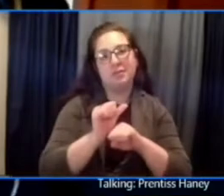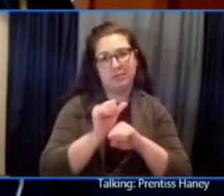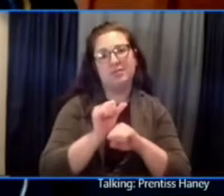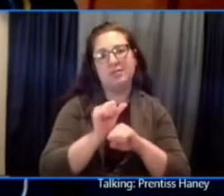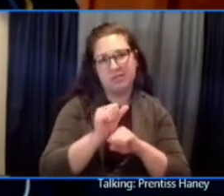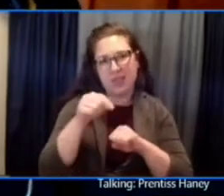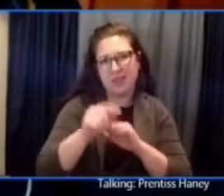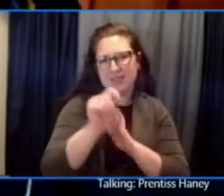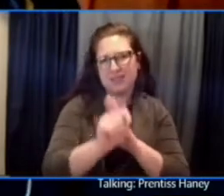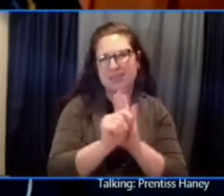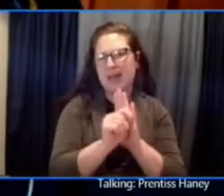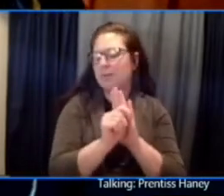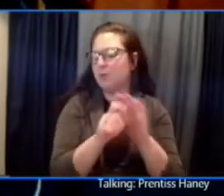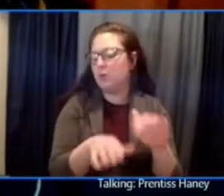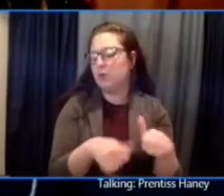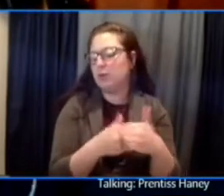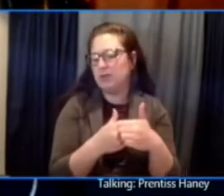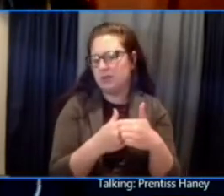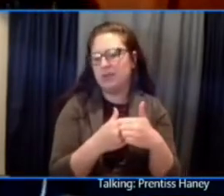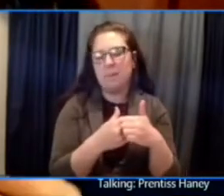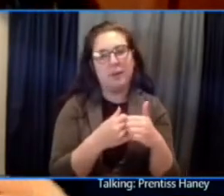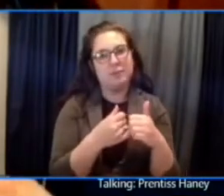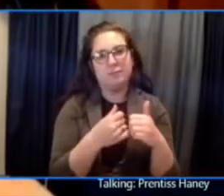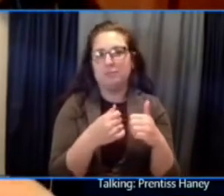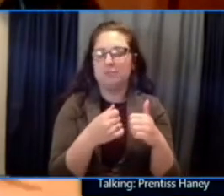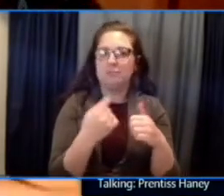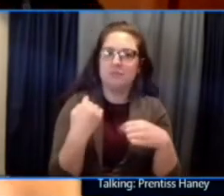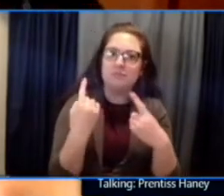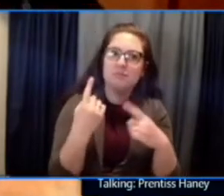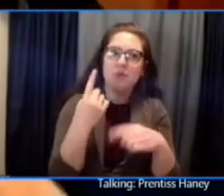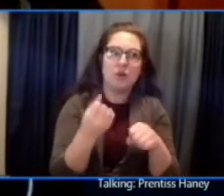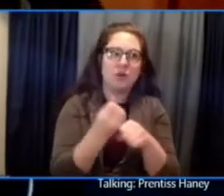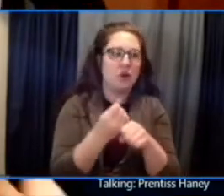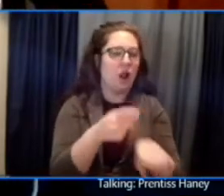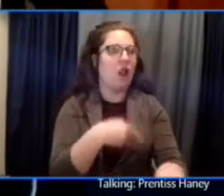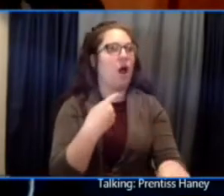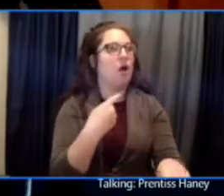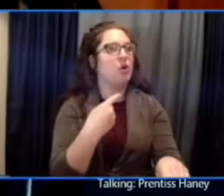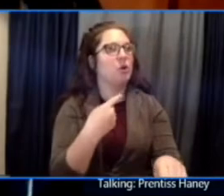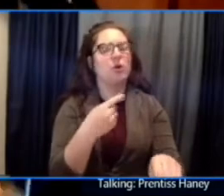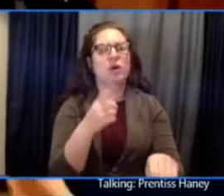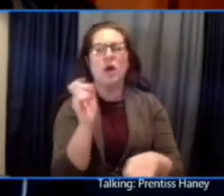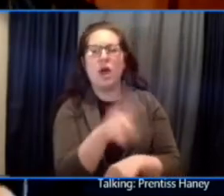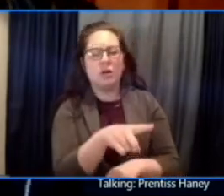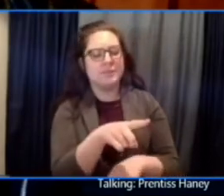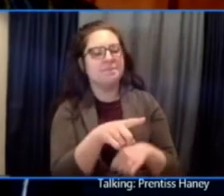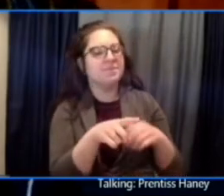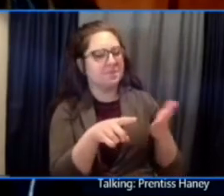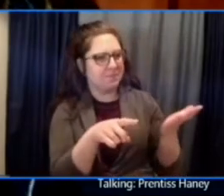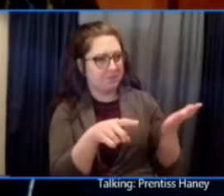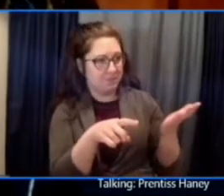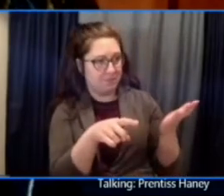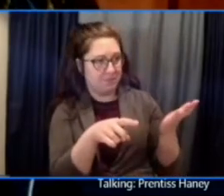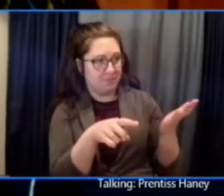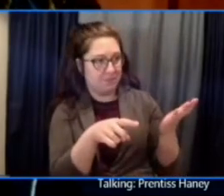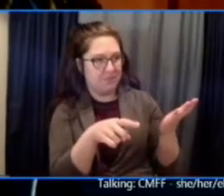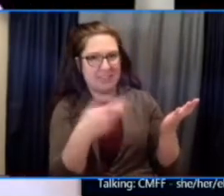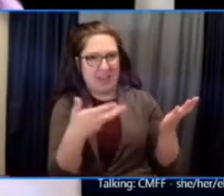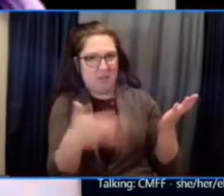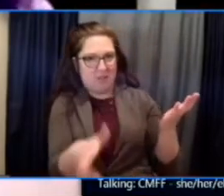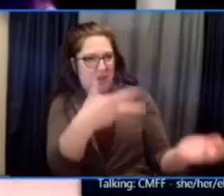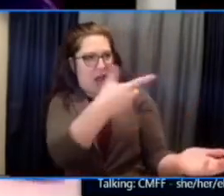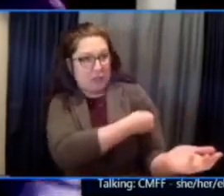it's amazing what you were able to accomplish without it or with only very little. Each and every one of you, we are so grateful for all of you. And I just want to